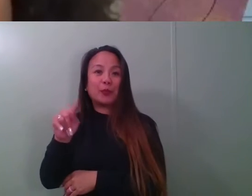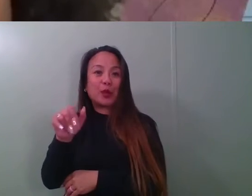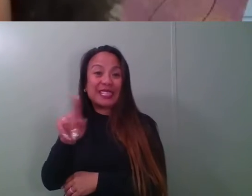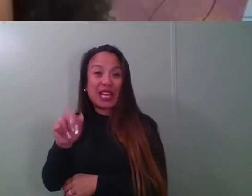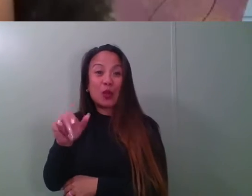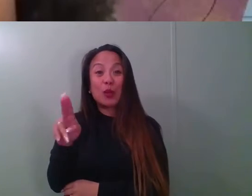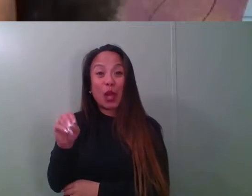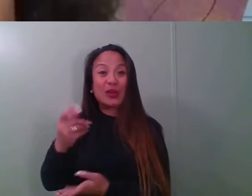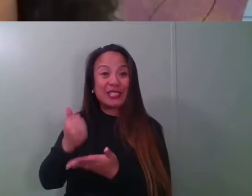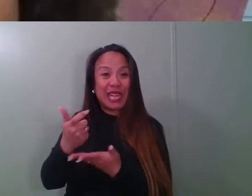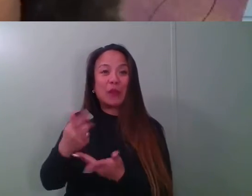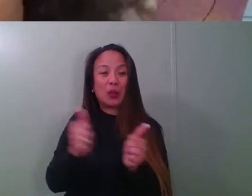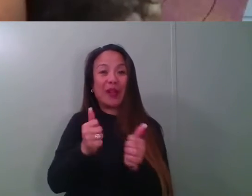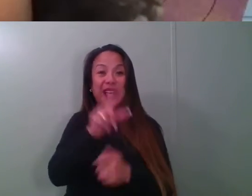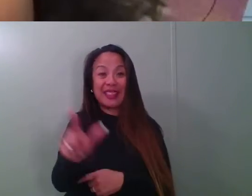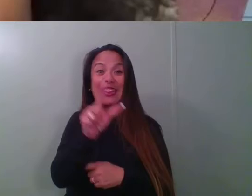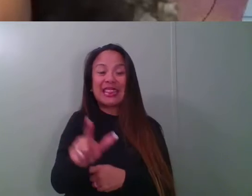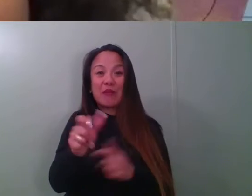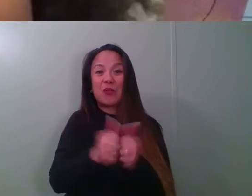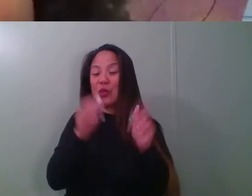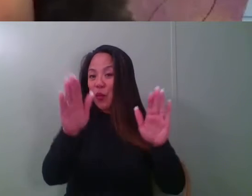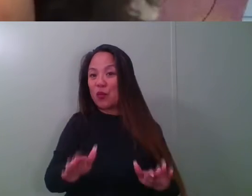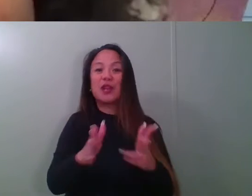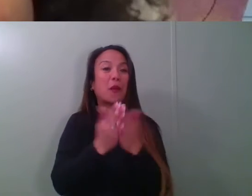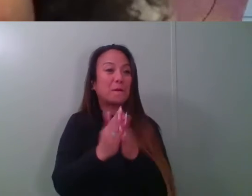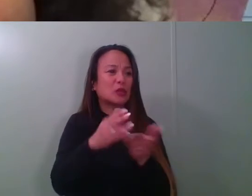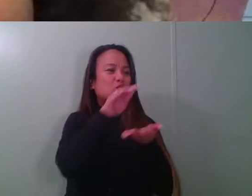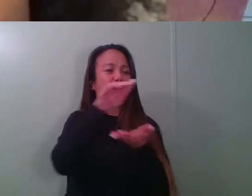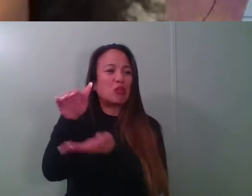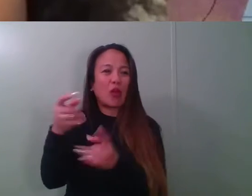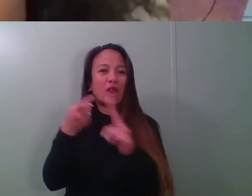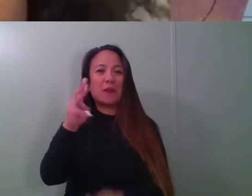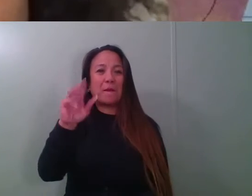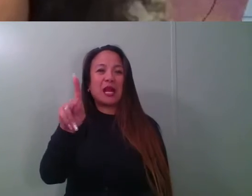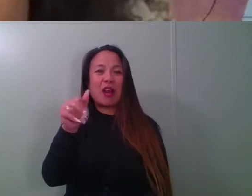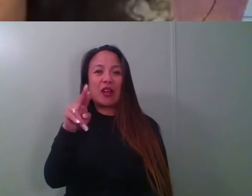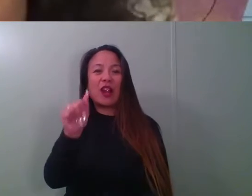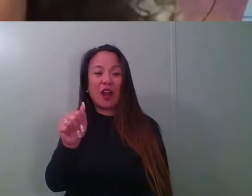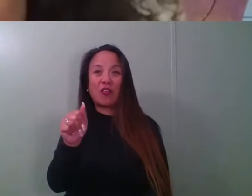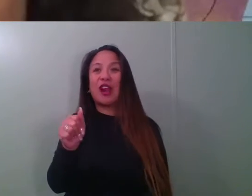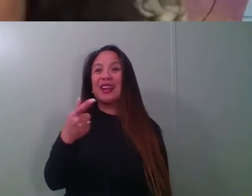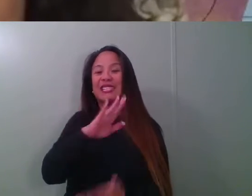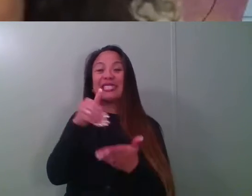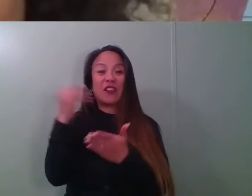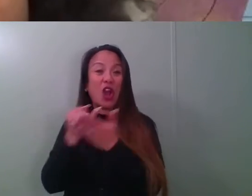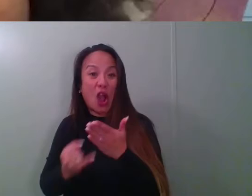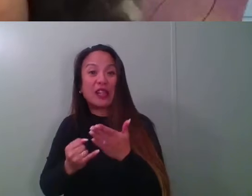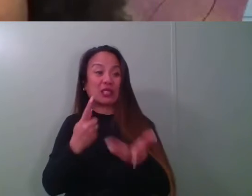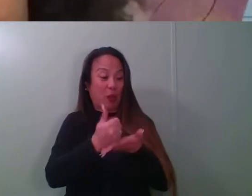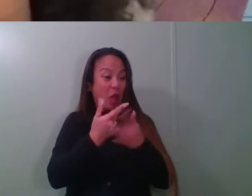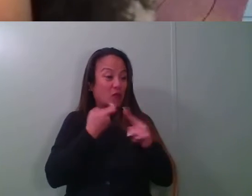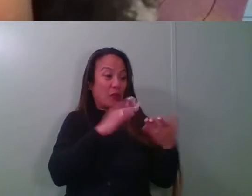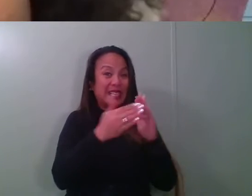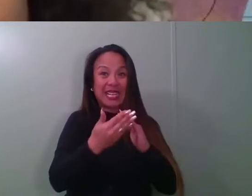Maritza Rubio, who's helping to pack our libraries with wonderful books from Makara Center for the Arts. We've had the